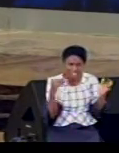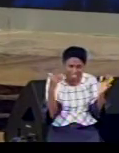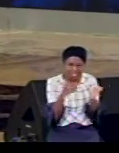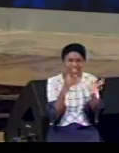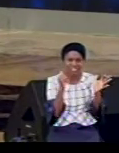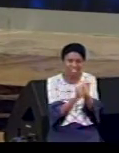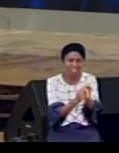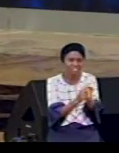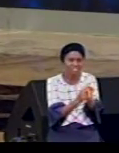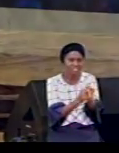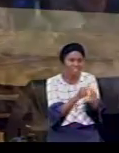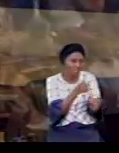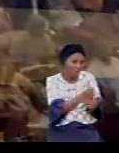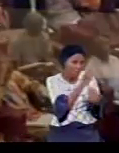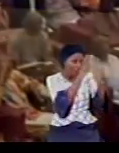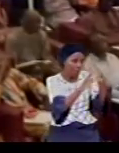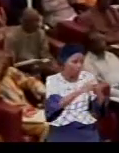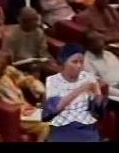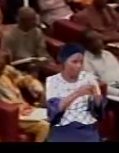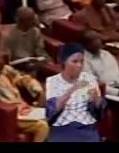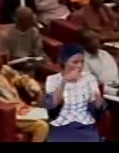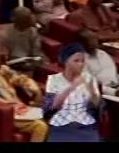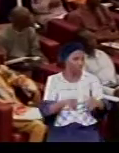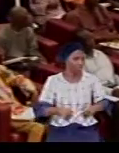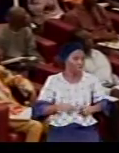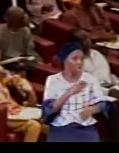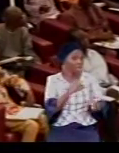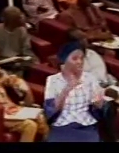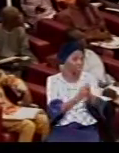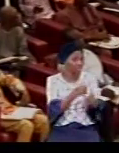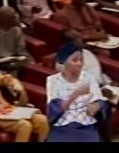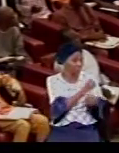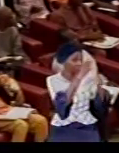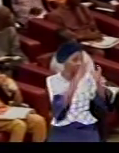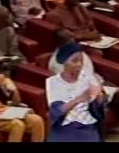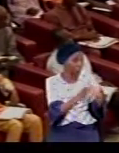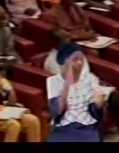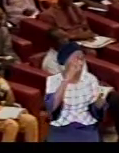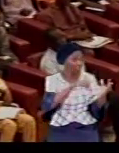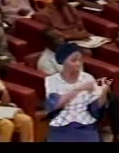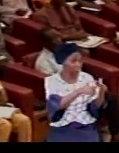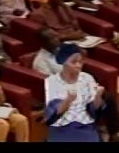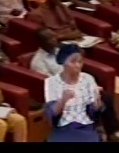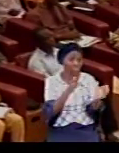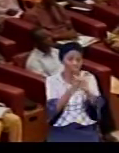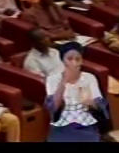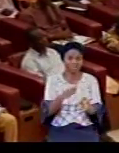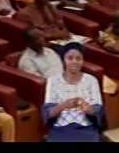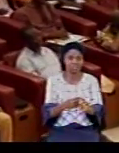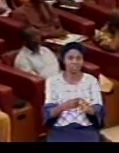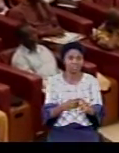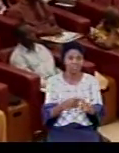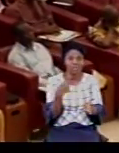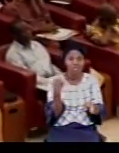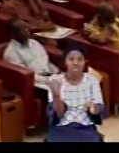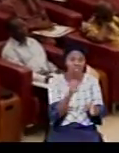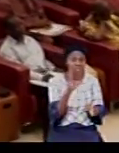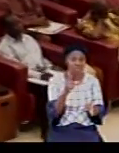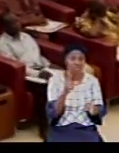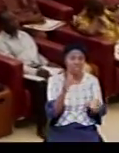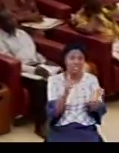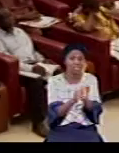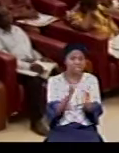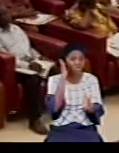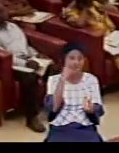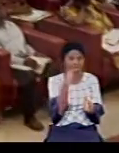life, that thing will move away. That whosoever shall say unto this mountain, be